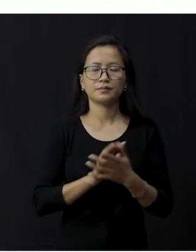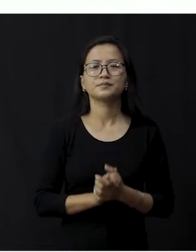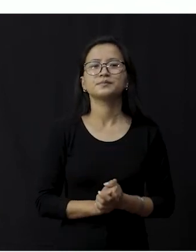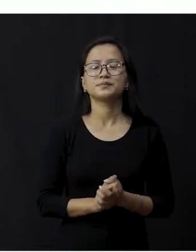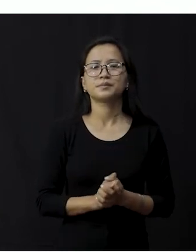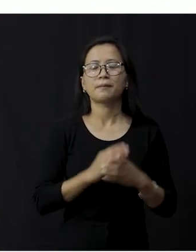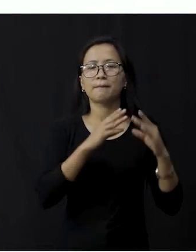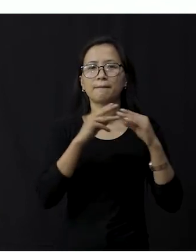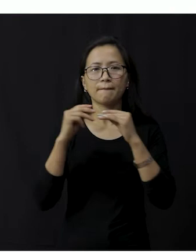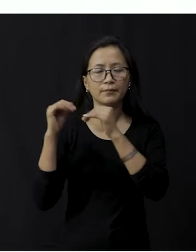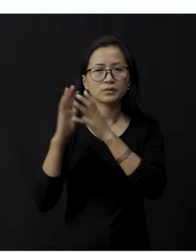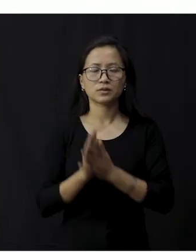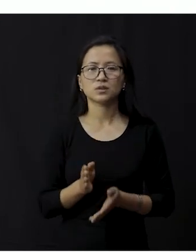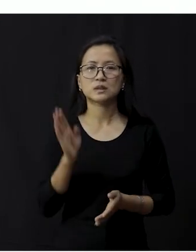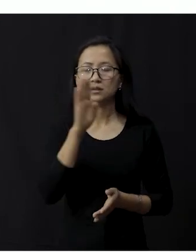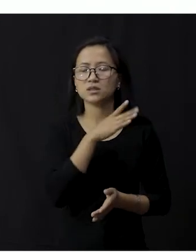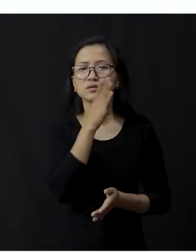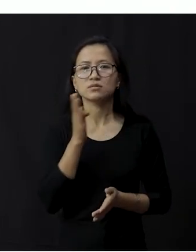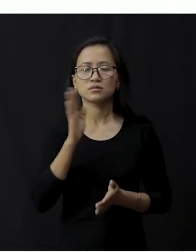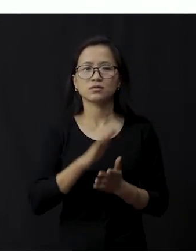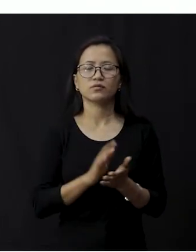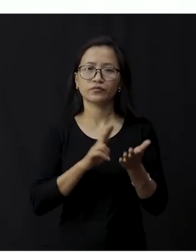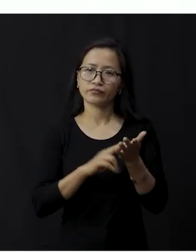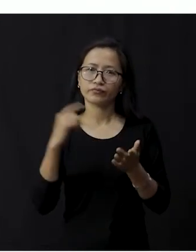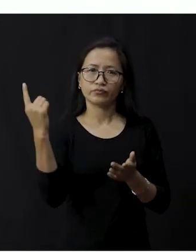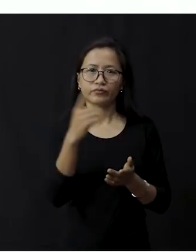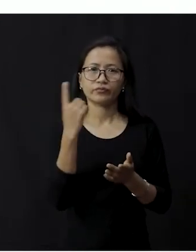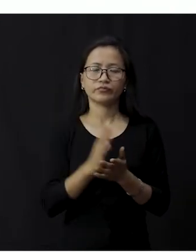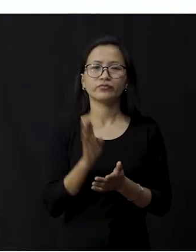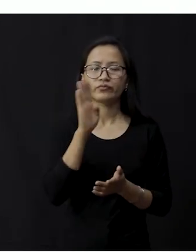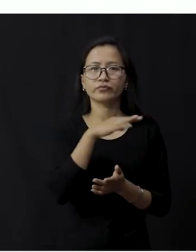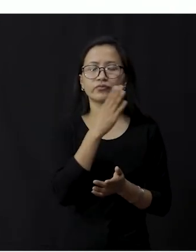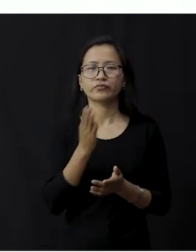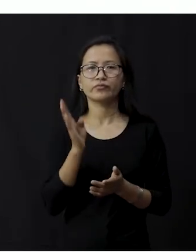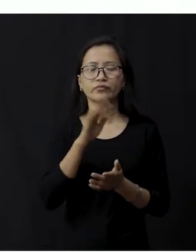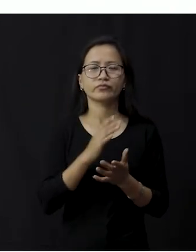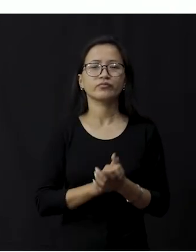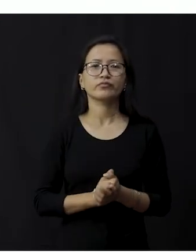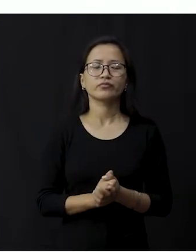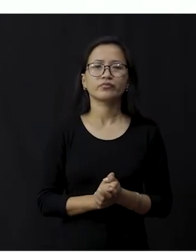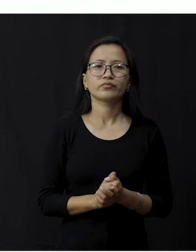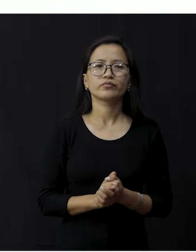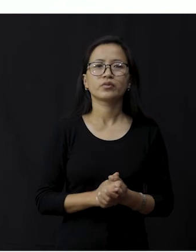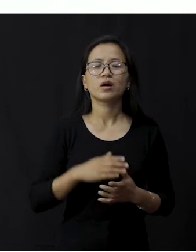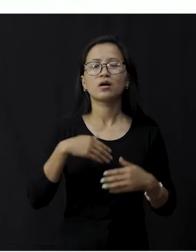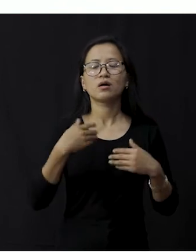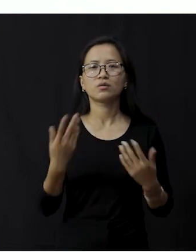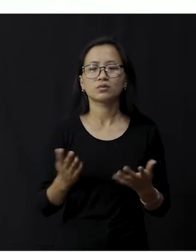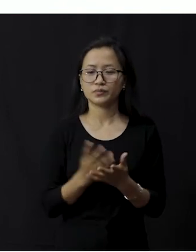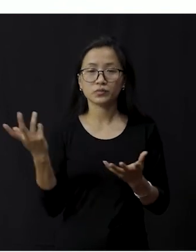V-A-N-T-E-M-A-T-A-R-A-M. Vande Mataram. So, the national song of India is Vande Mataram. And this is how we